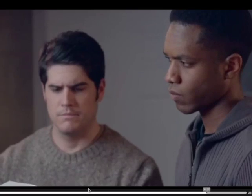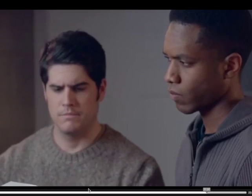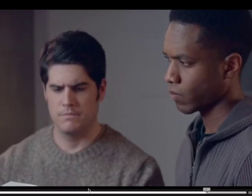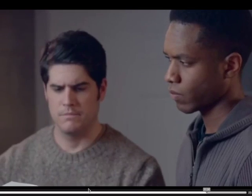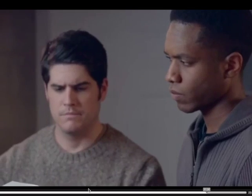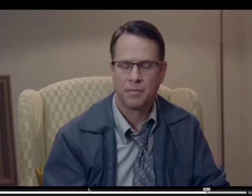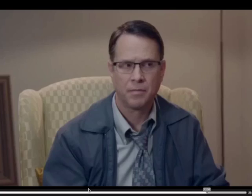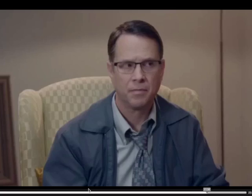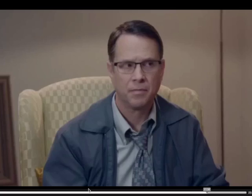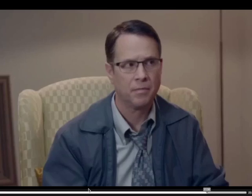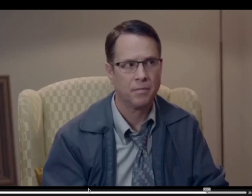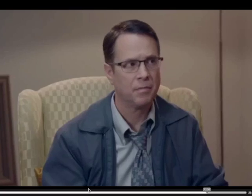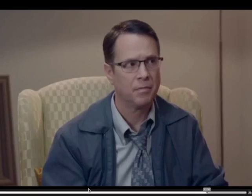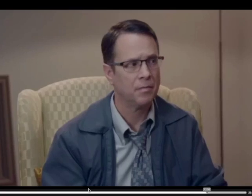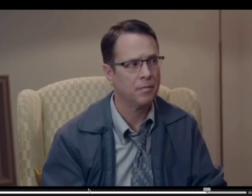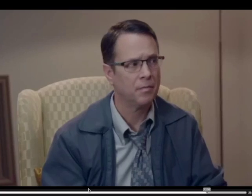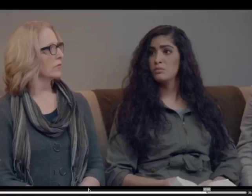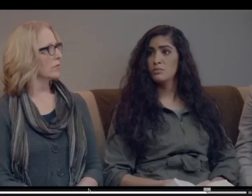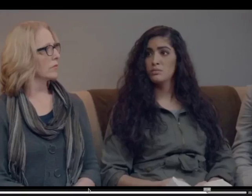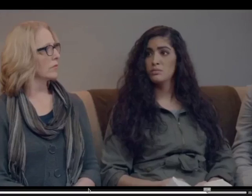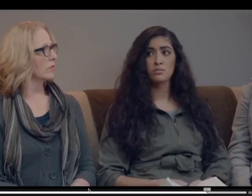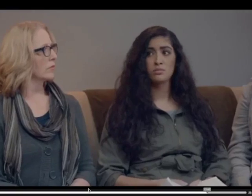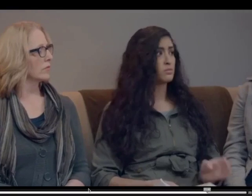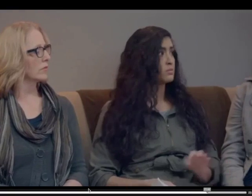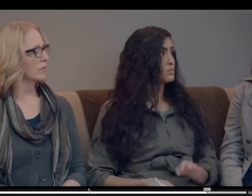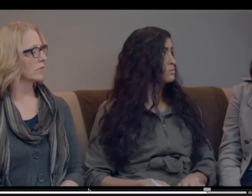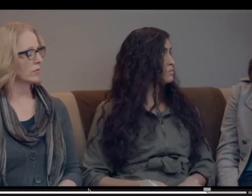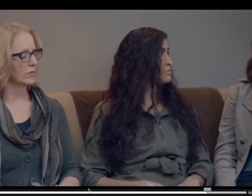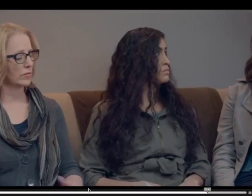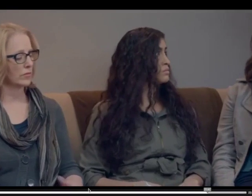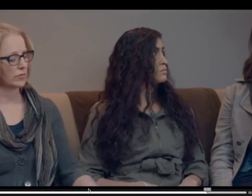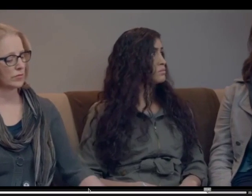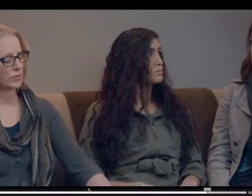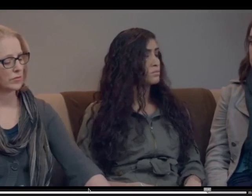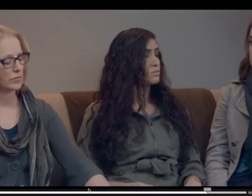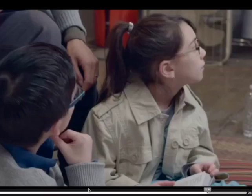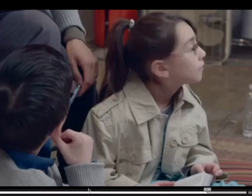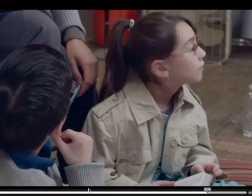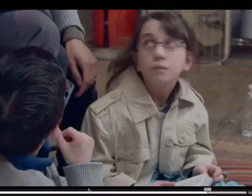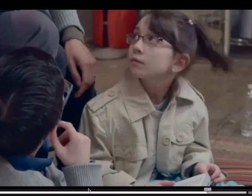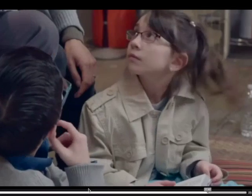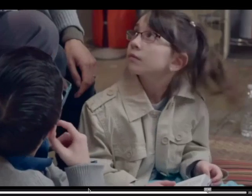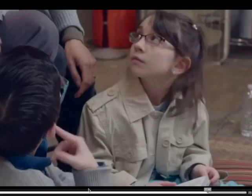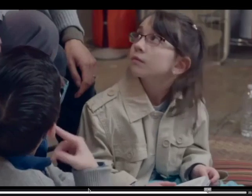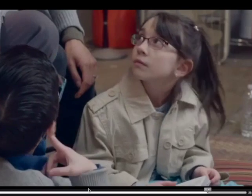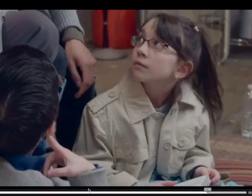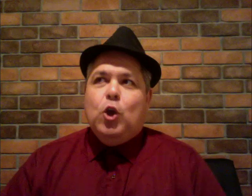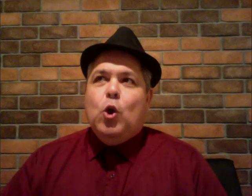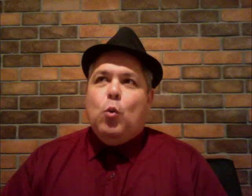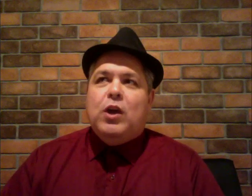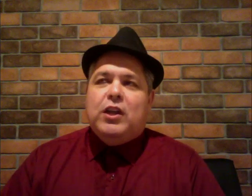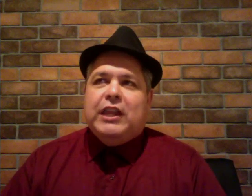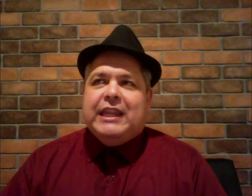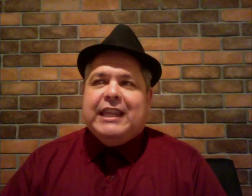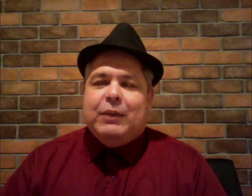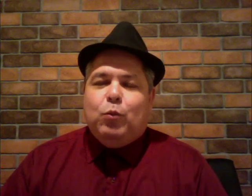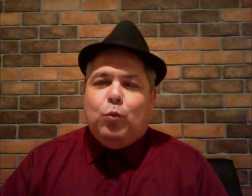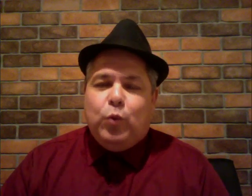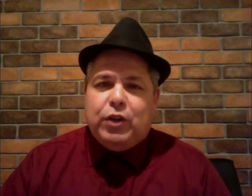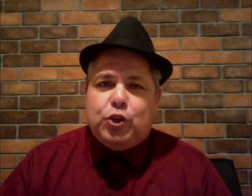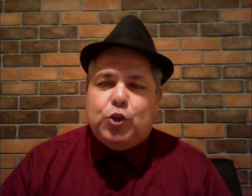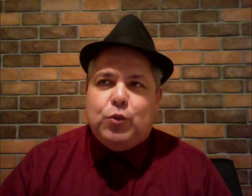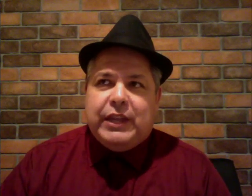Do you see anything? Do you see any witnesses? Where are they? Well,